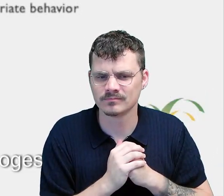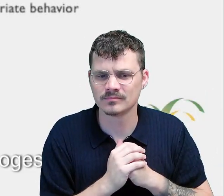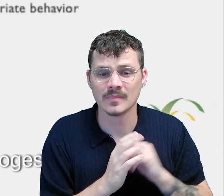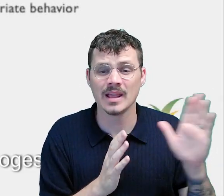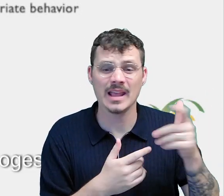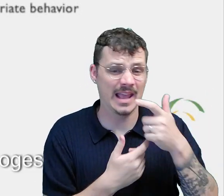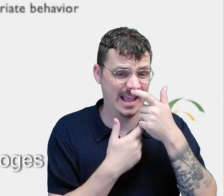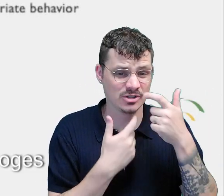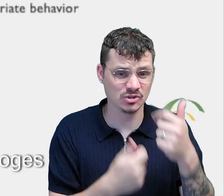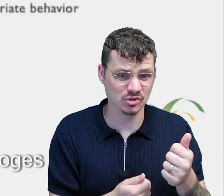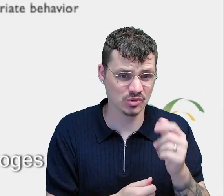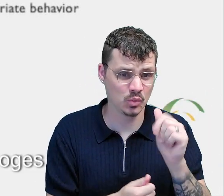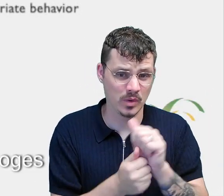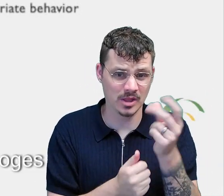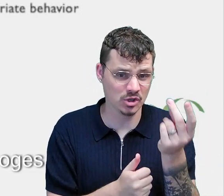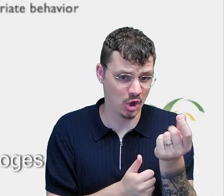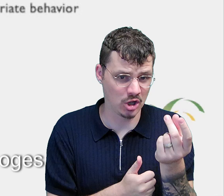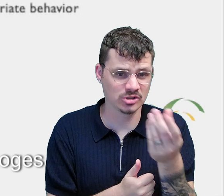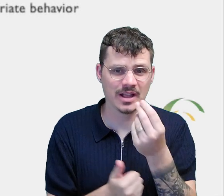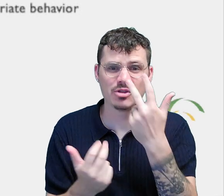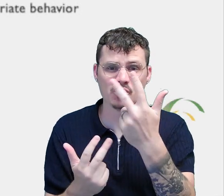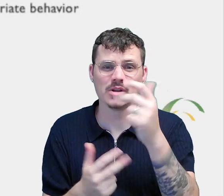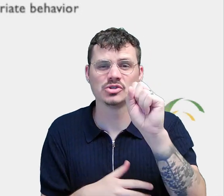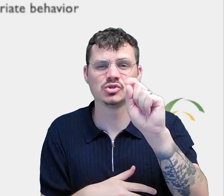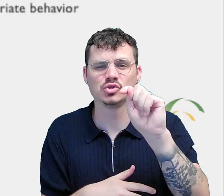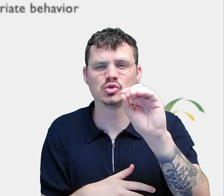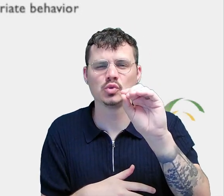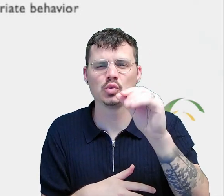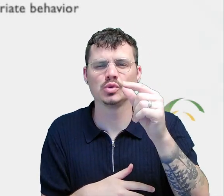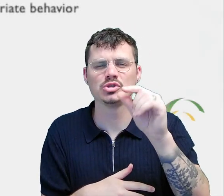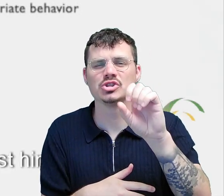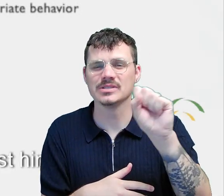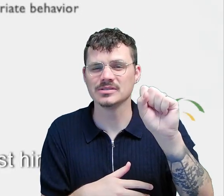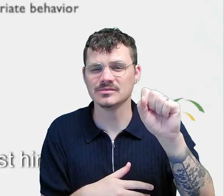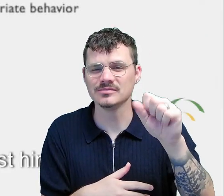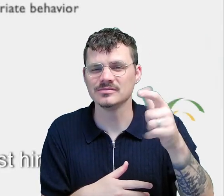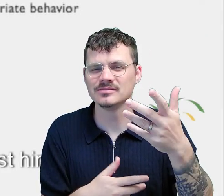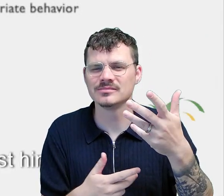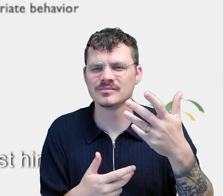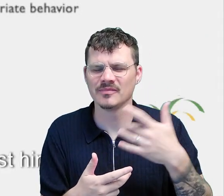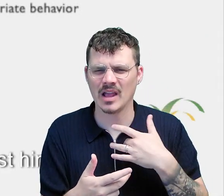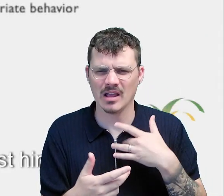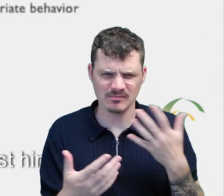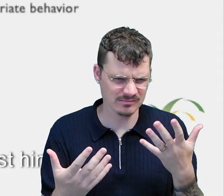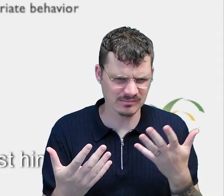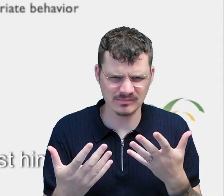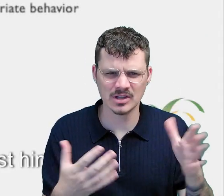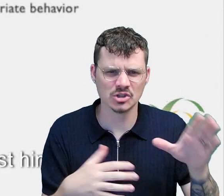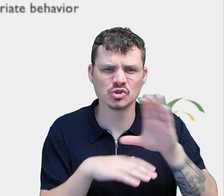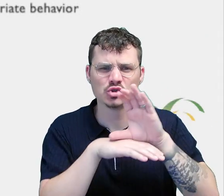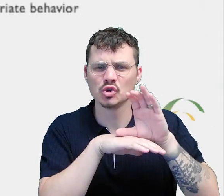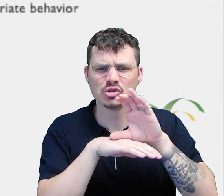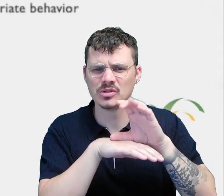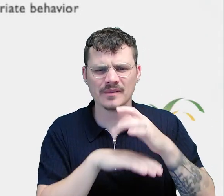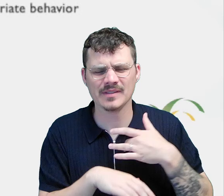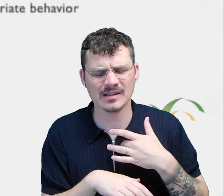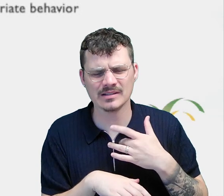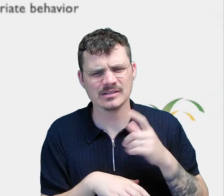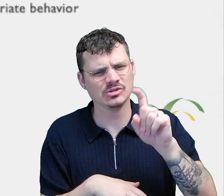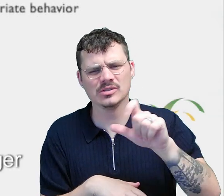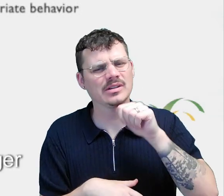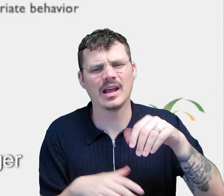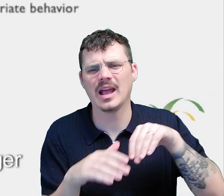His interest in dogs and the Three Stooges was counterintuitive, and his conservator was arguing against him having